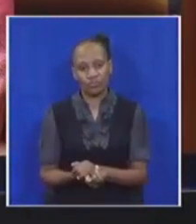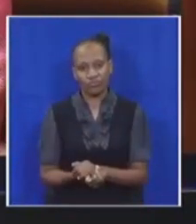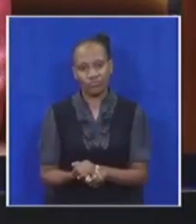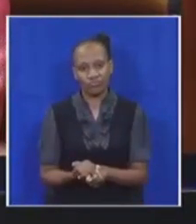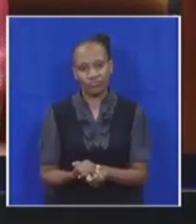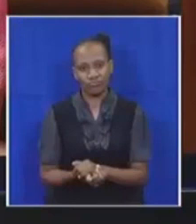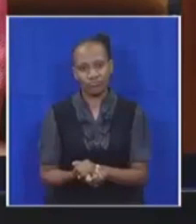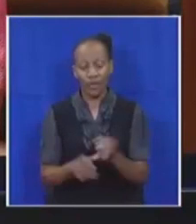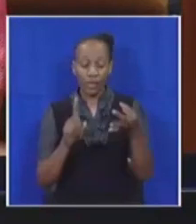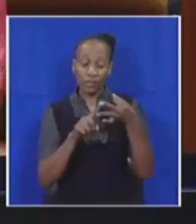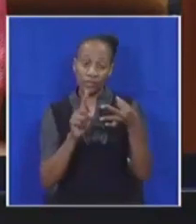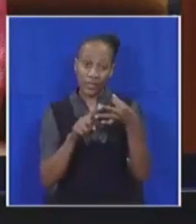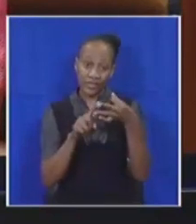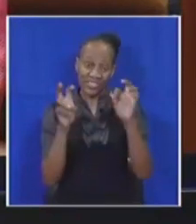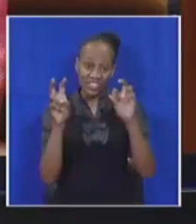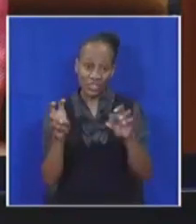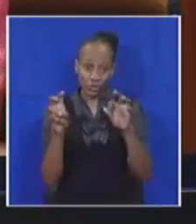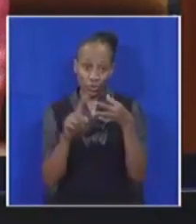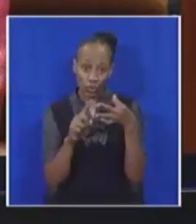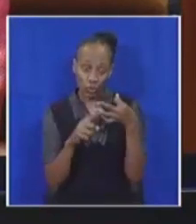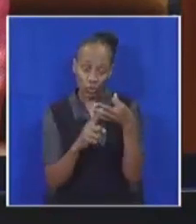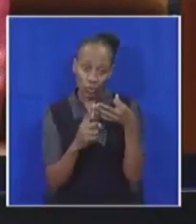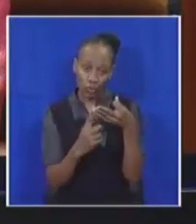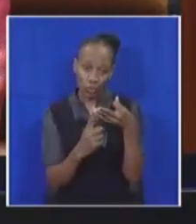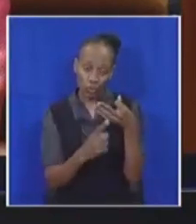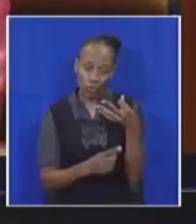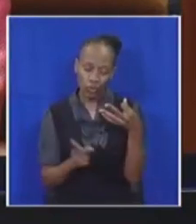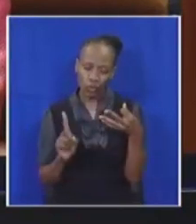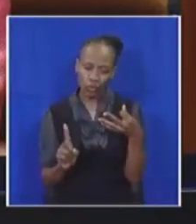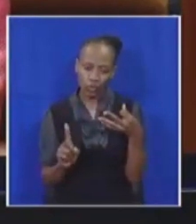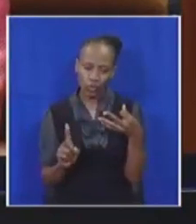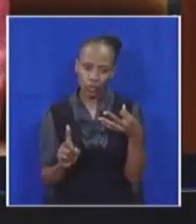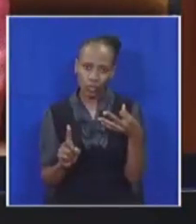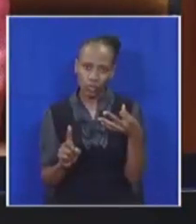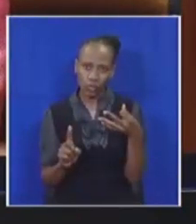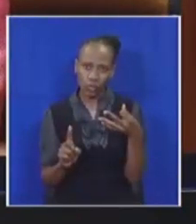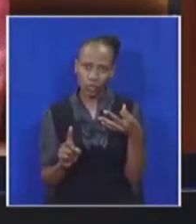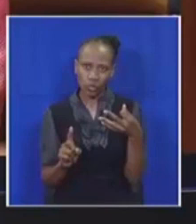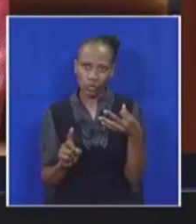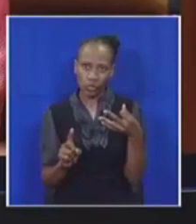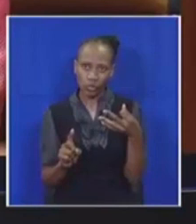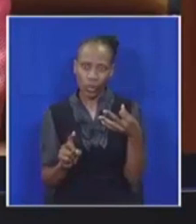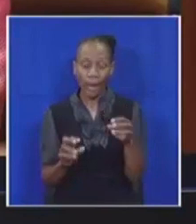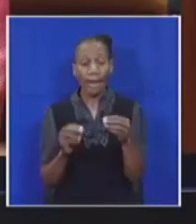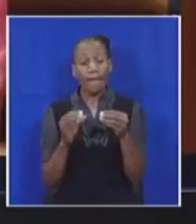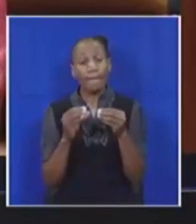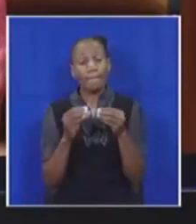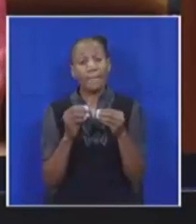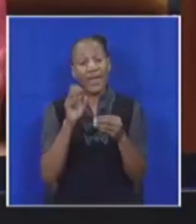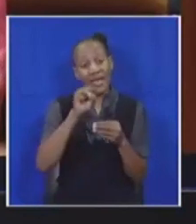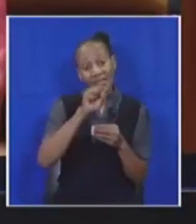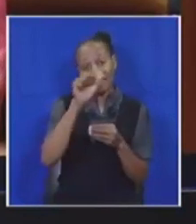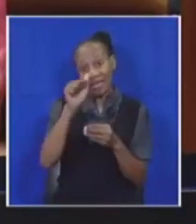The third issue was about the presence of armed members of the South African National Defence